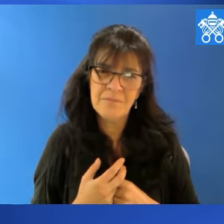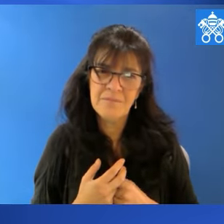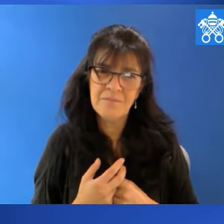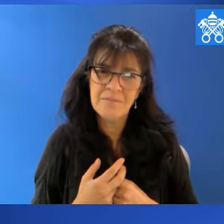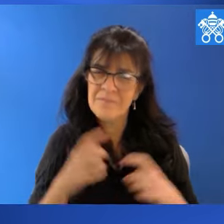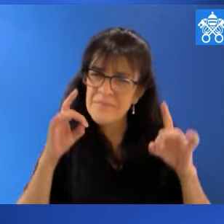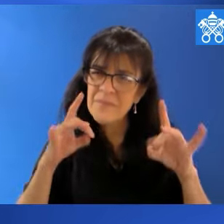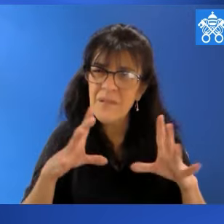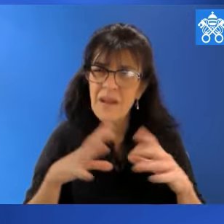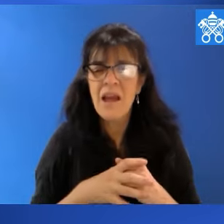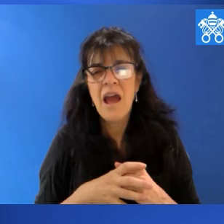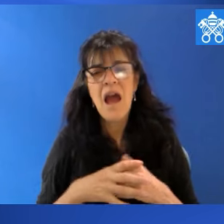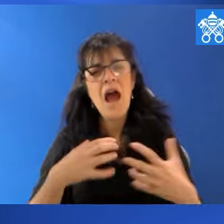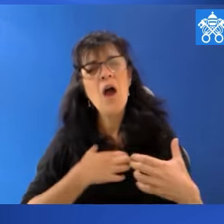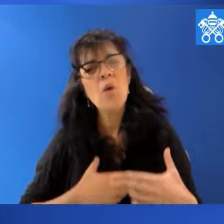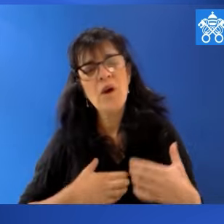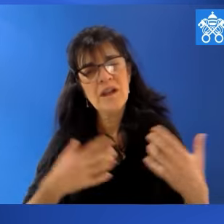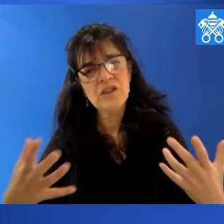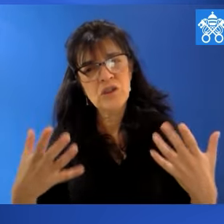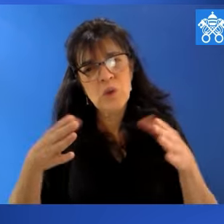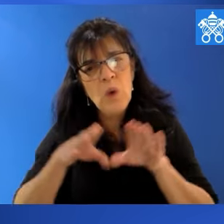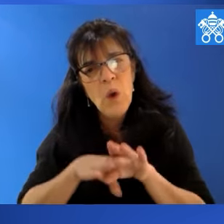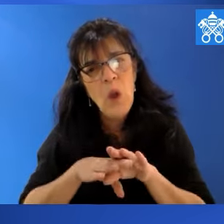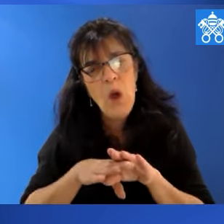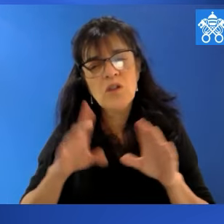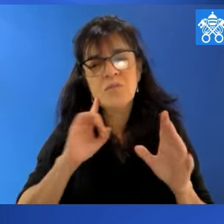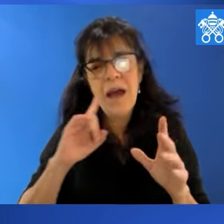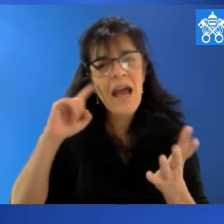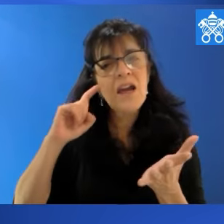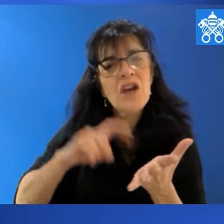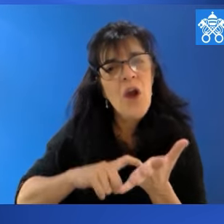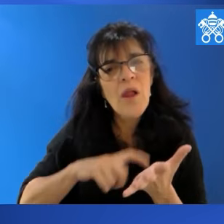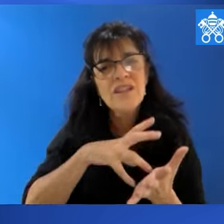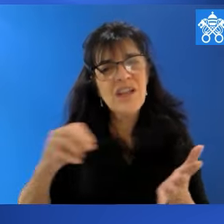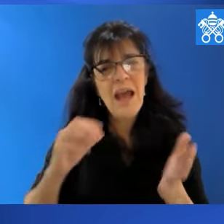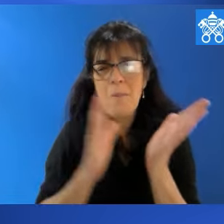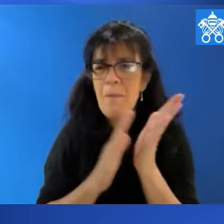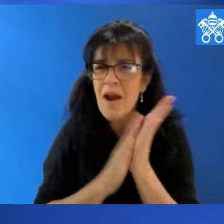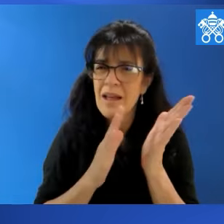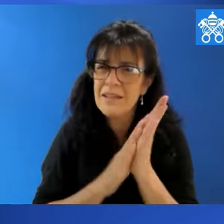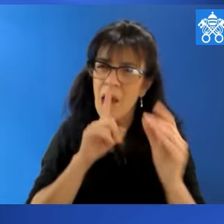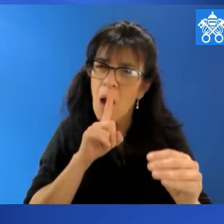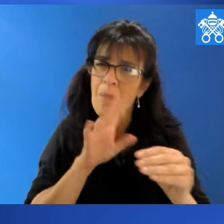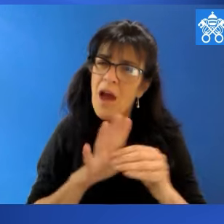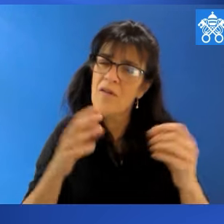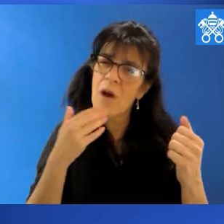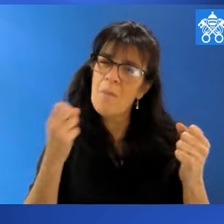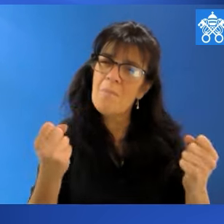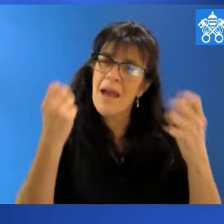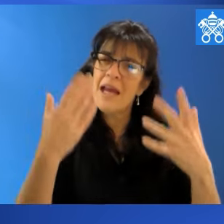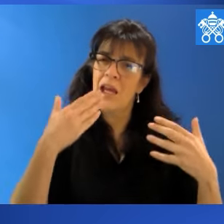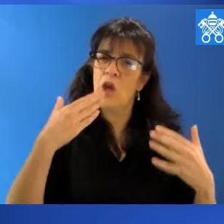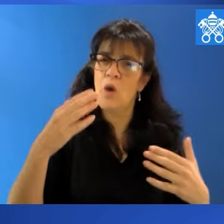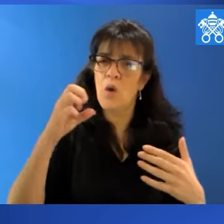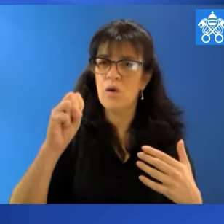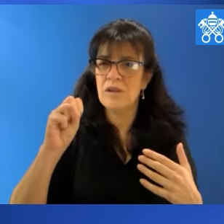and terrible. I wish to conclude by acknowledging and praising the commitment of the many good Samaritans and those